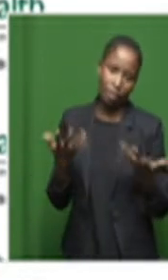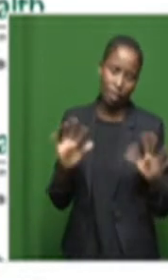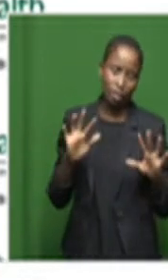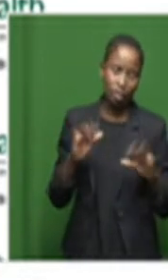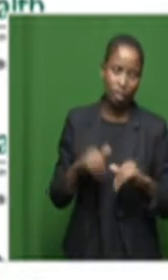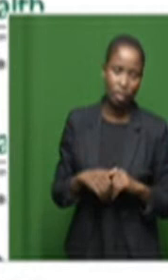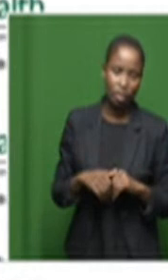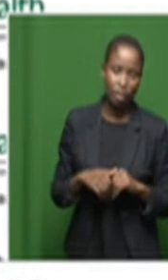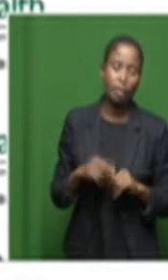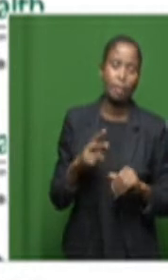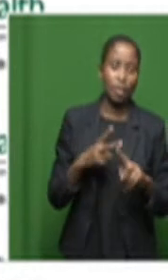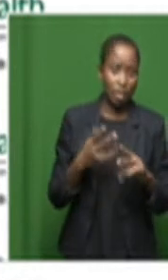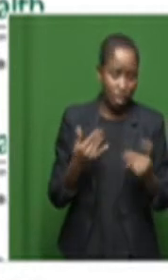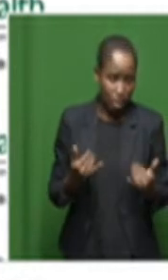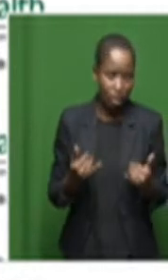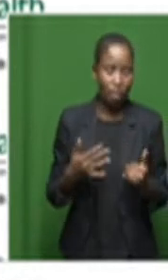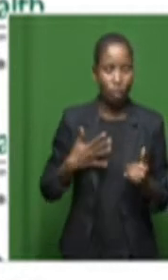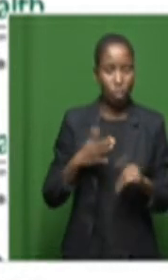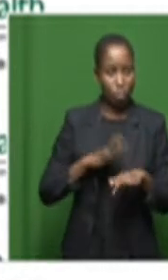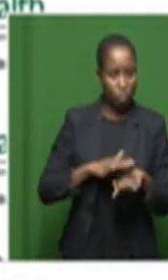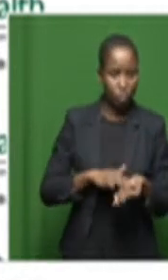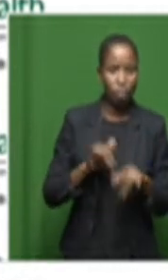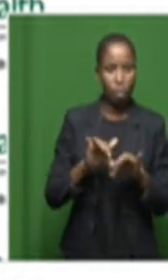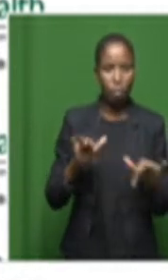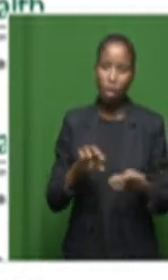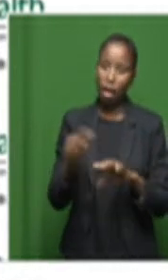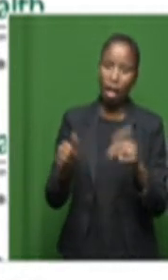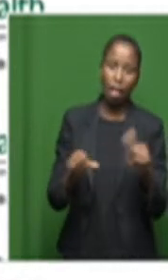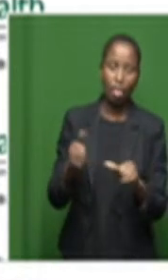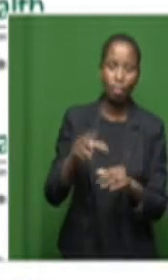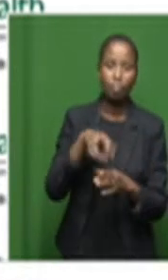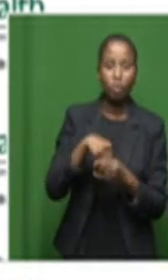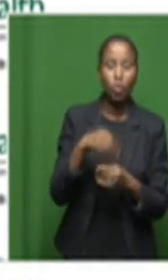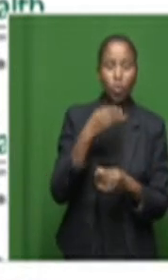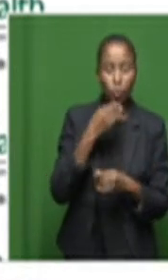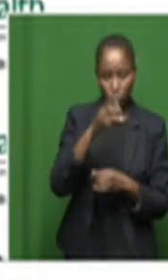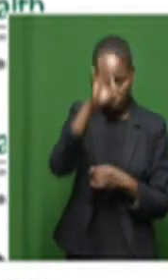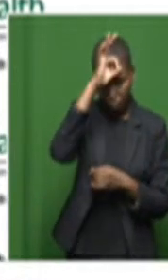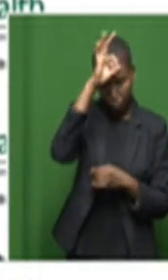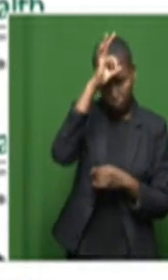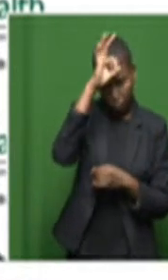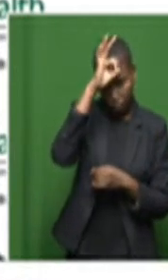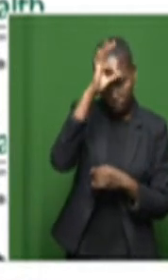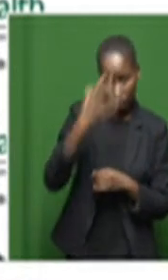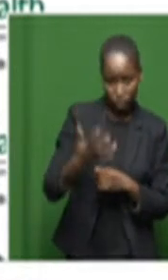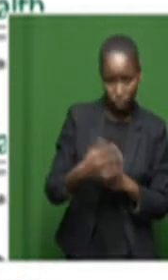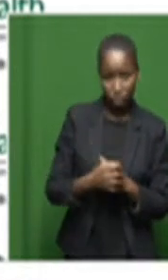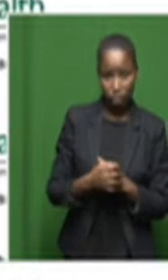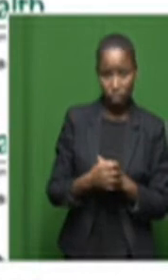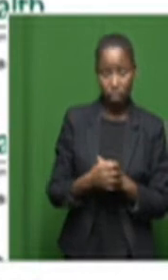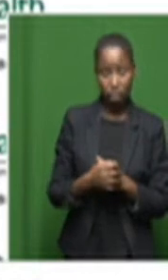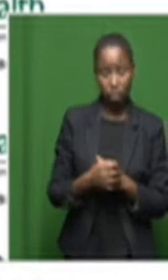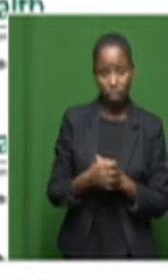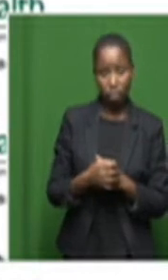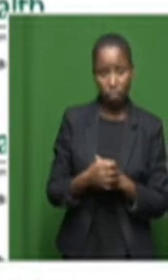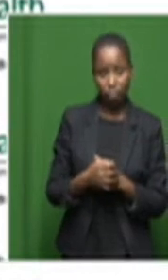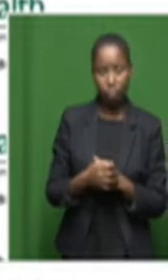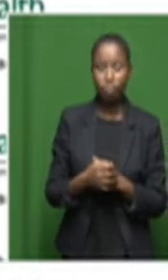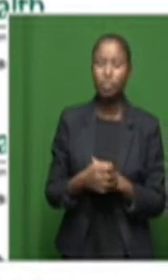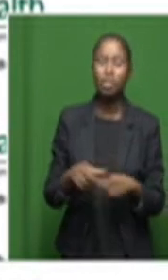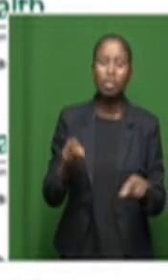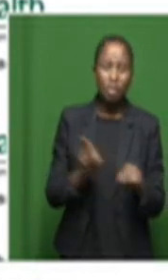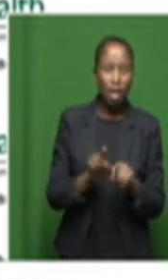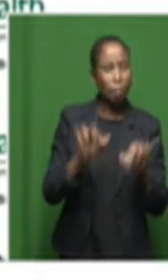And we're also rolling out to other people, including the police. And all over the world, there is evidence